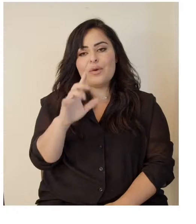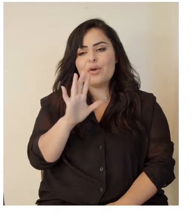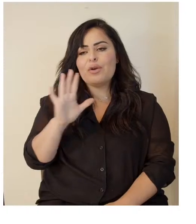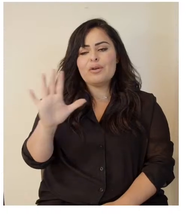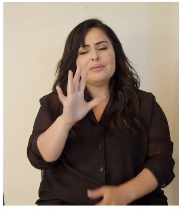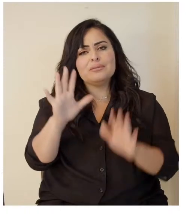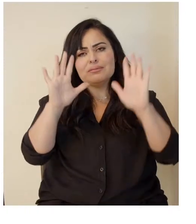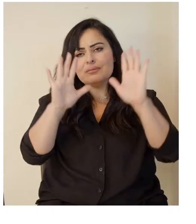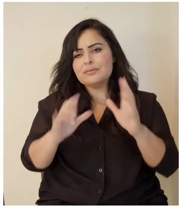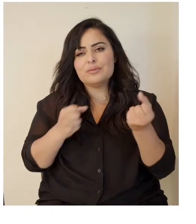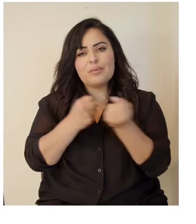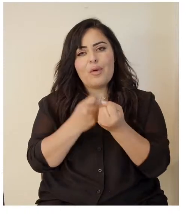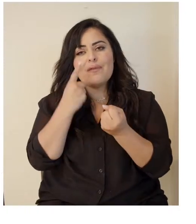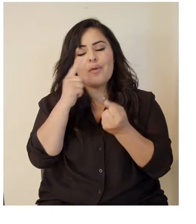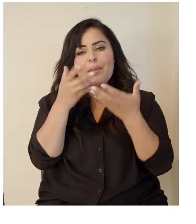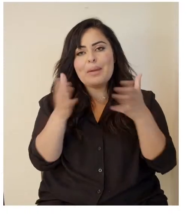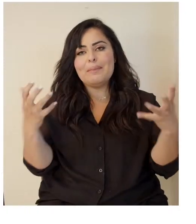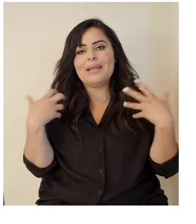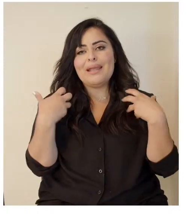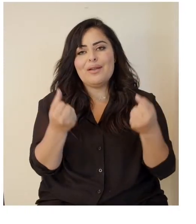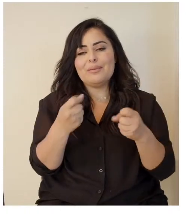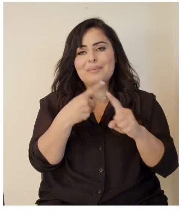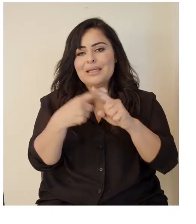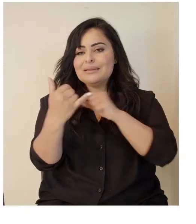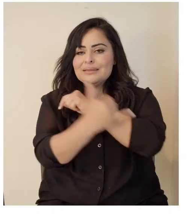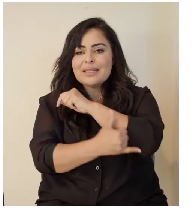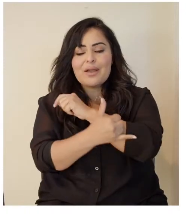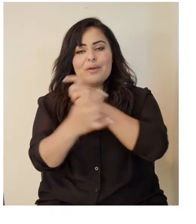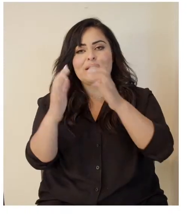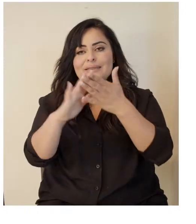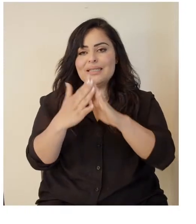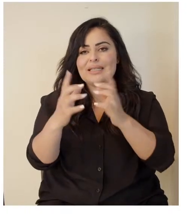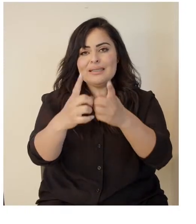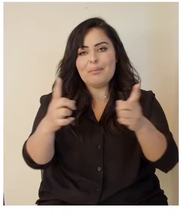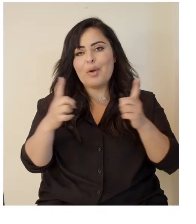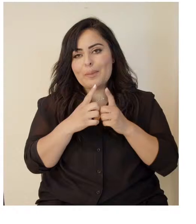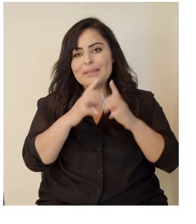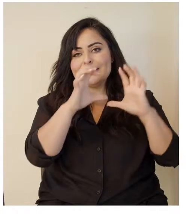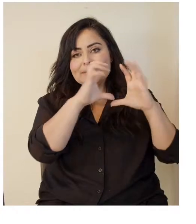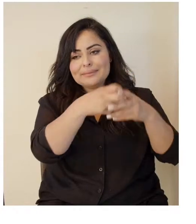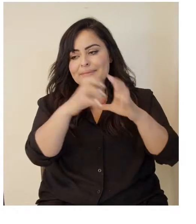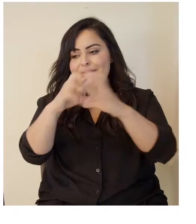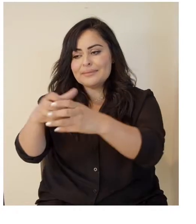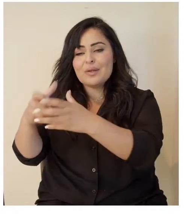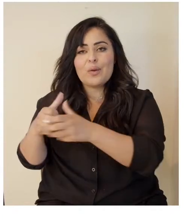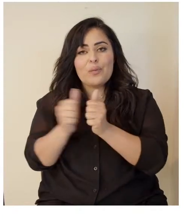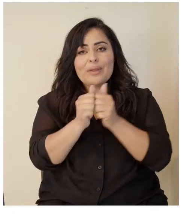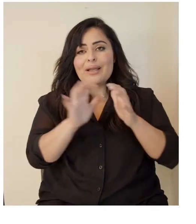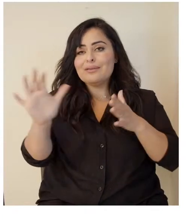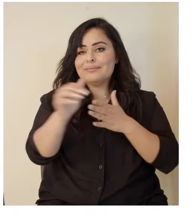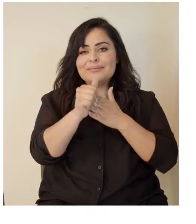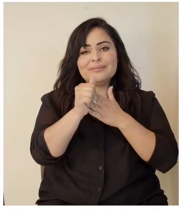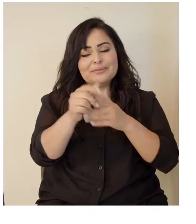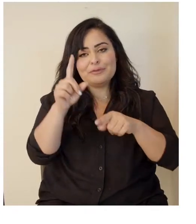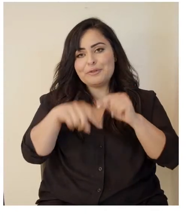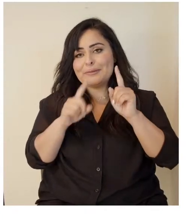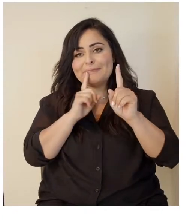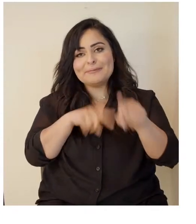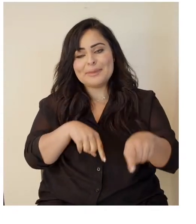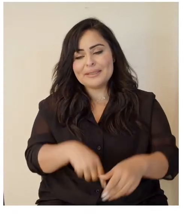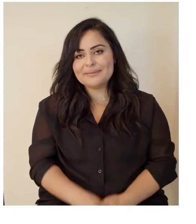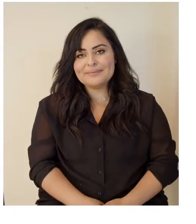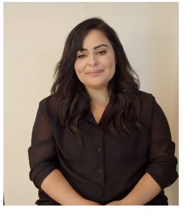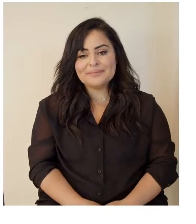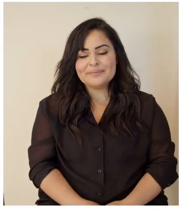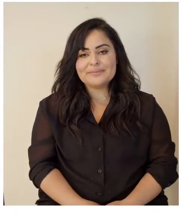thoughtful support of public health and all of our county and city partner departments. Without their leadership, we wouldn't be able to respond.